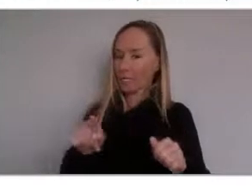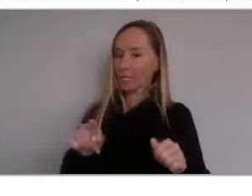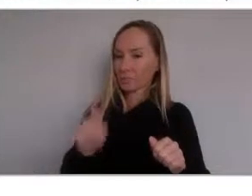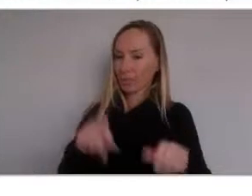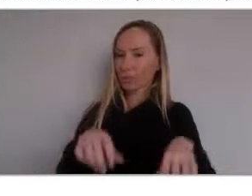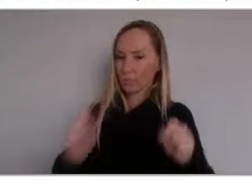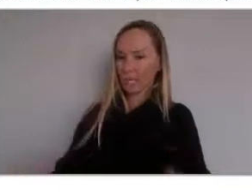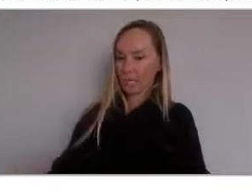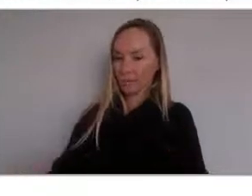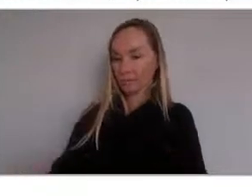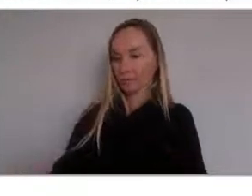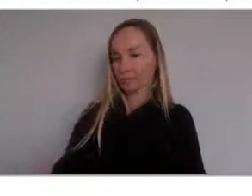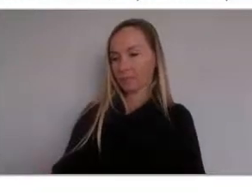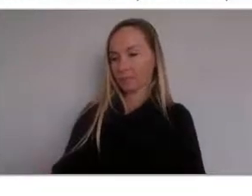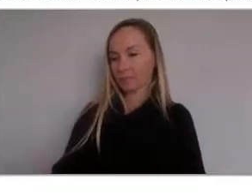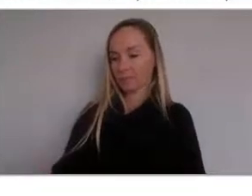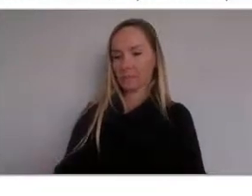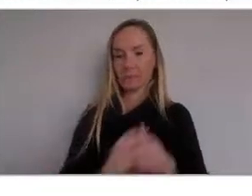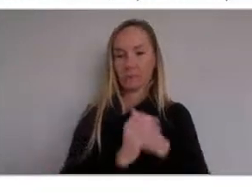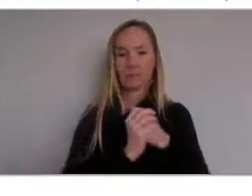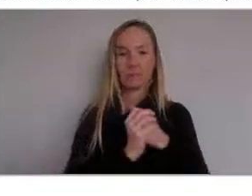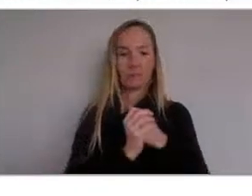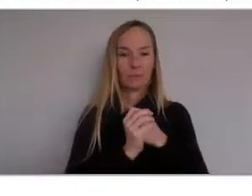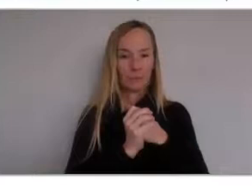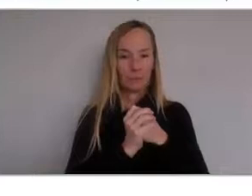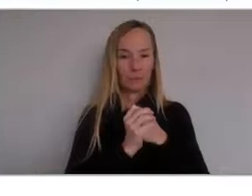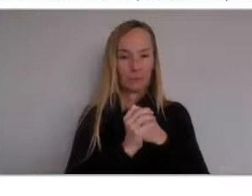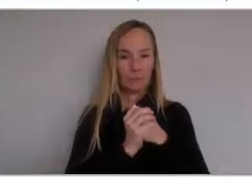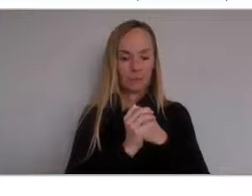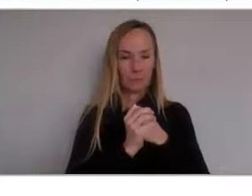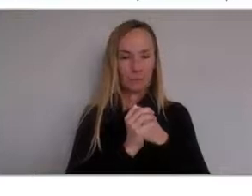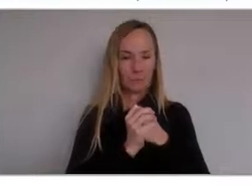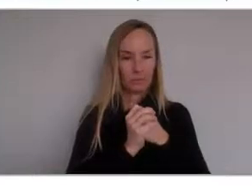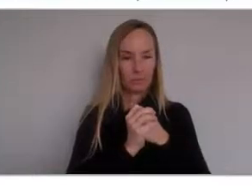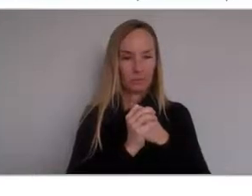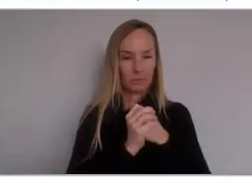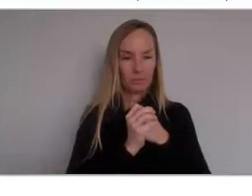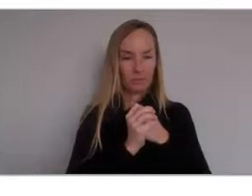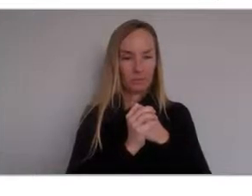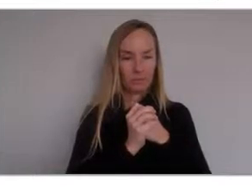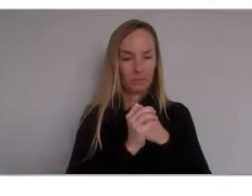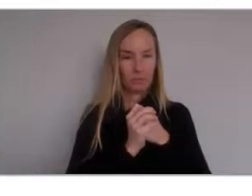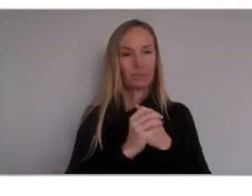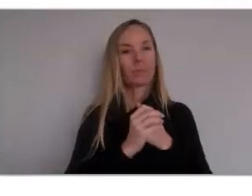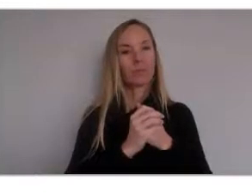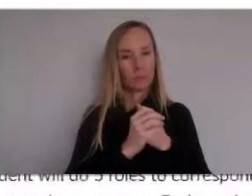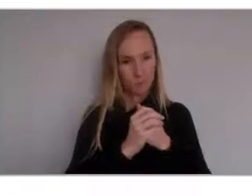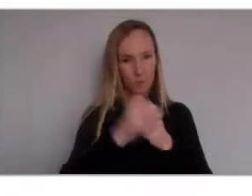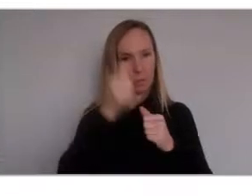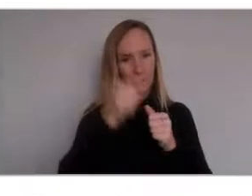the assigned portion of reading. So you'll do a book club